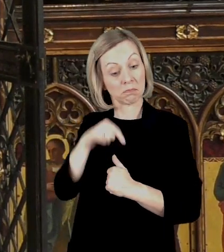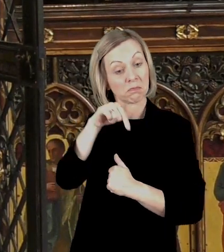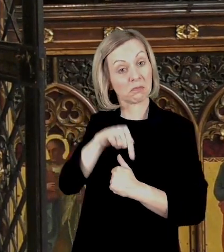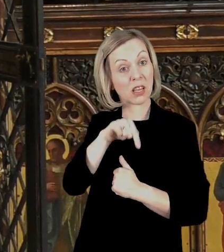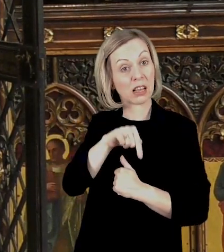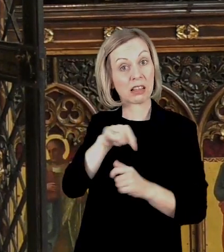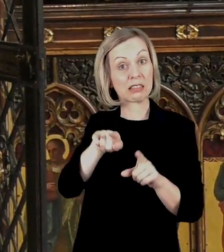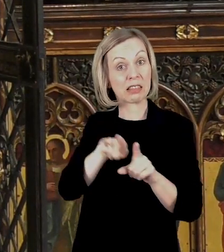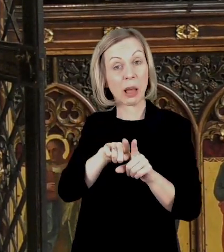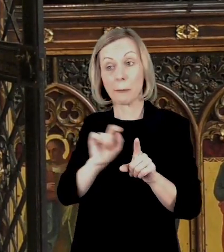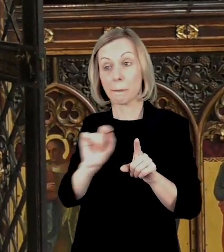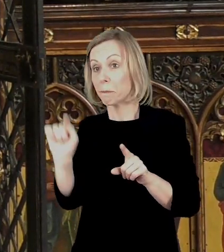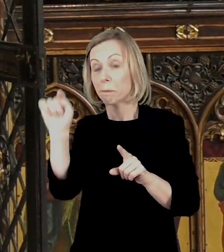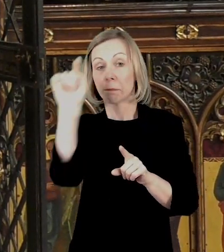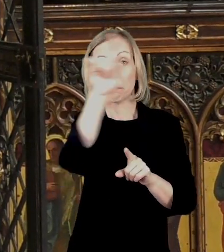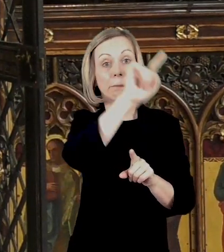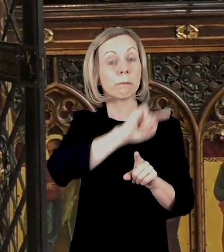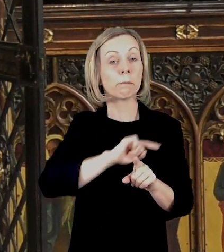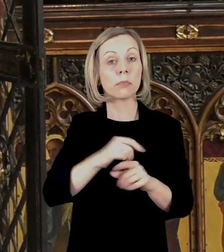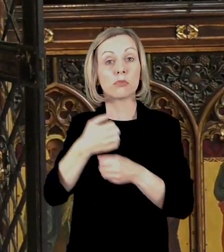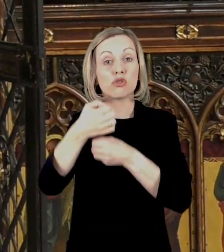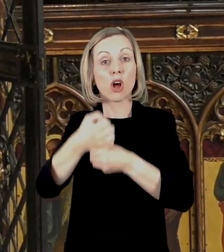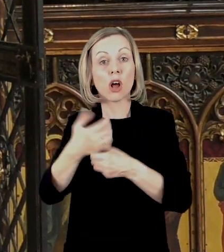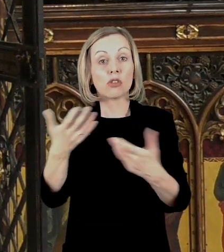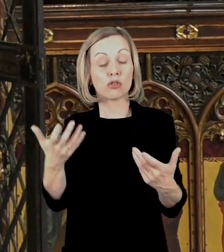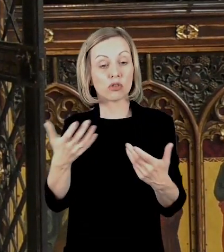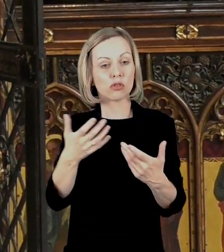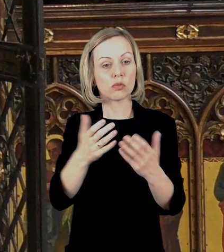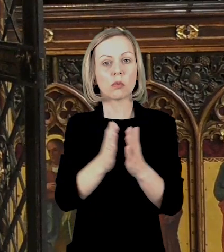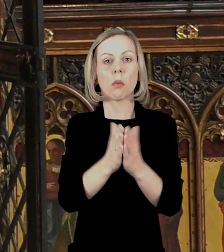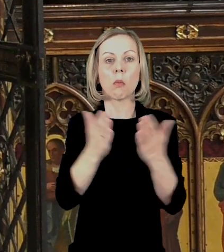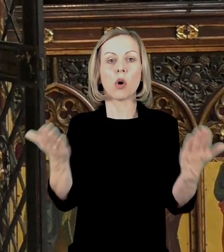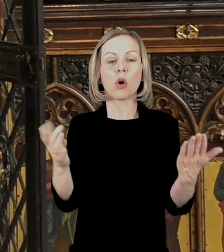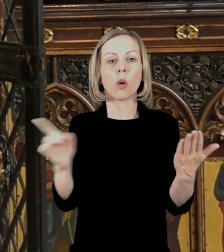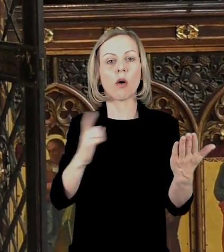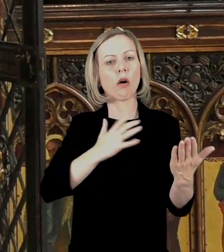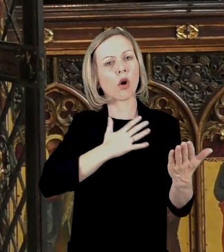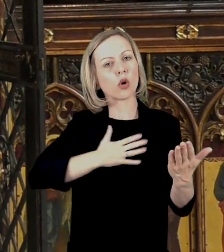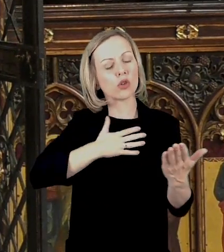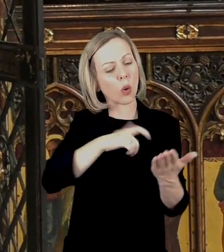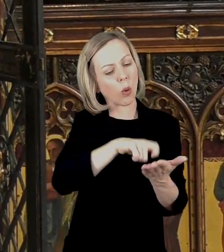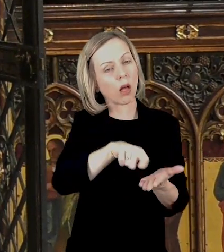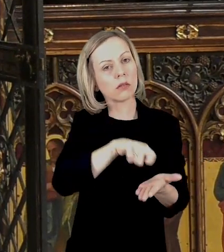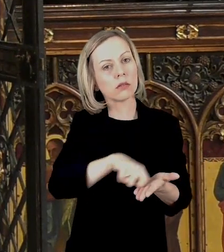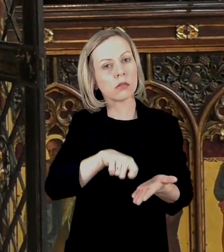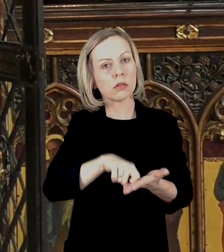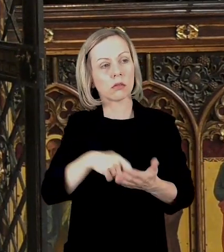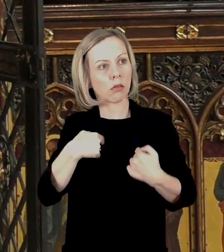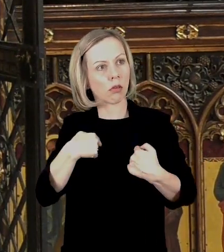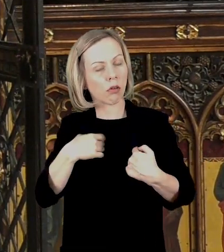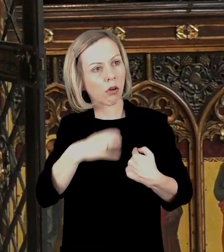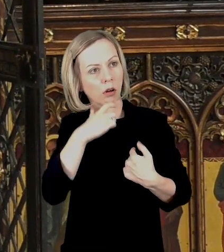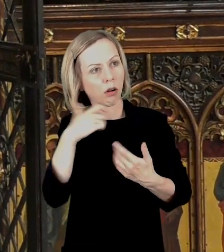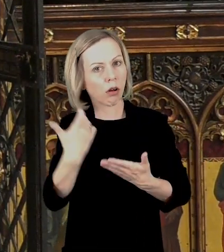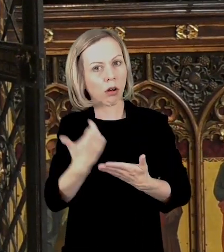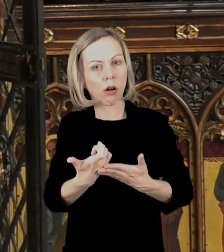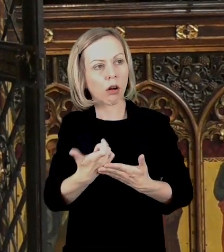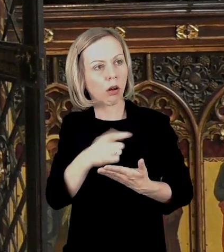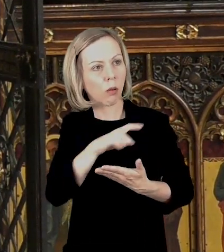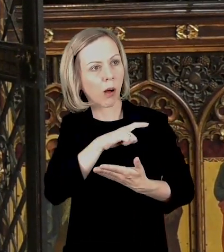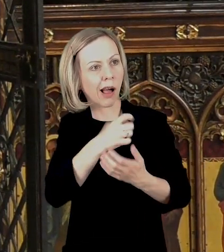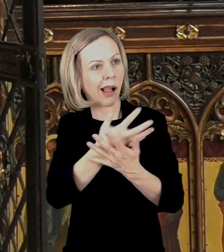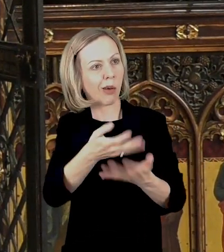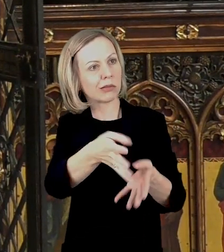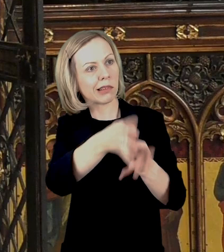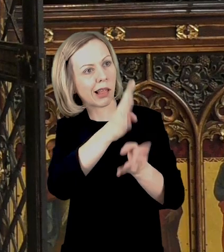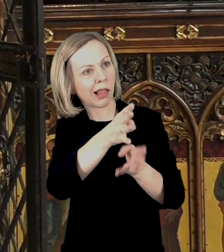parish churches across the land, we have opened a book of condolence, and we've been astonished by the huge number of people who perhaps